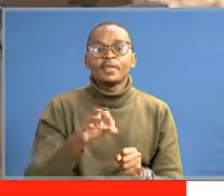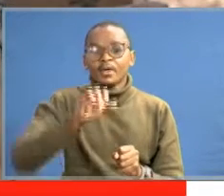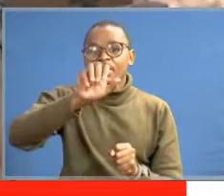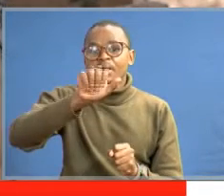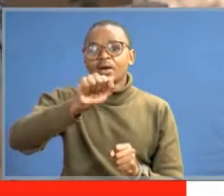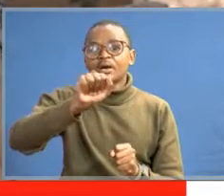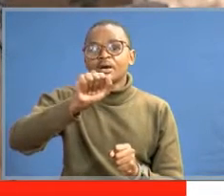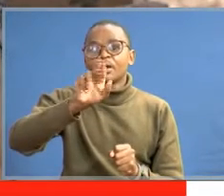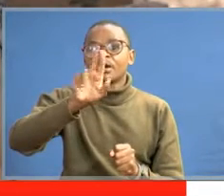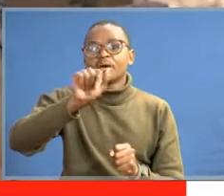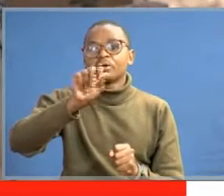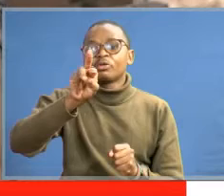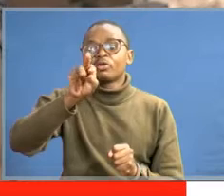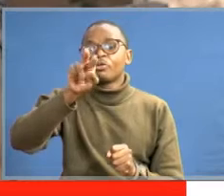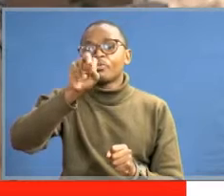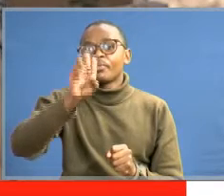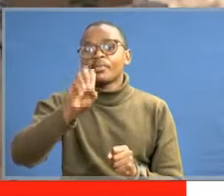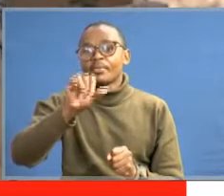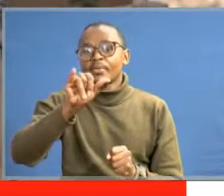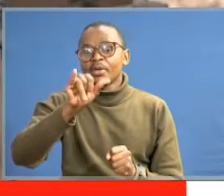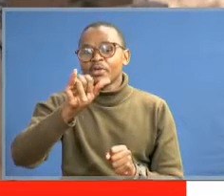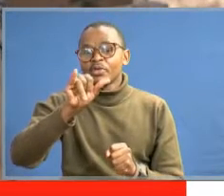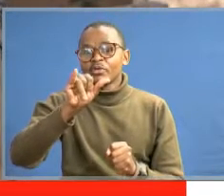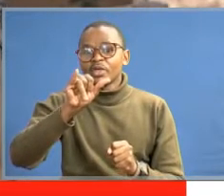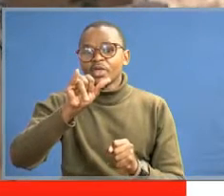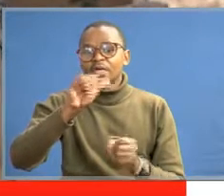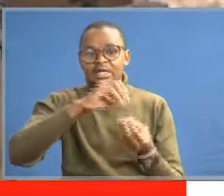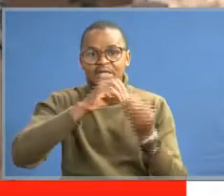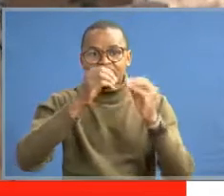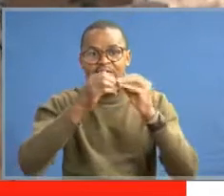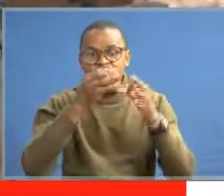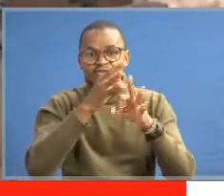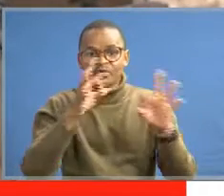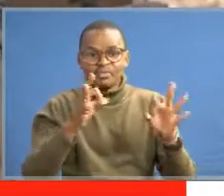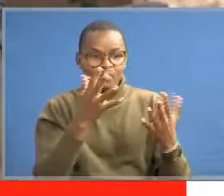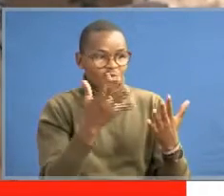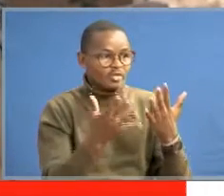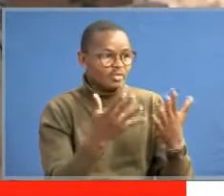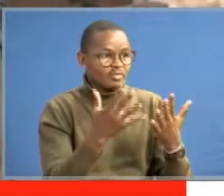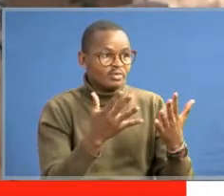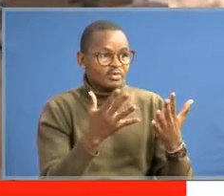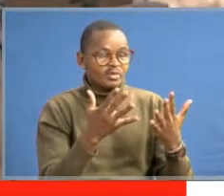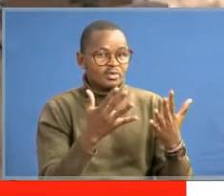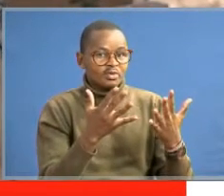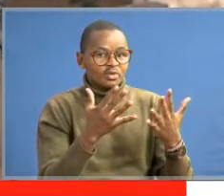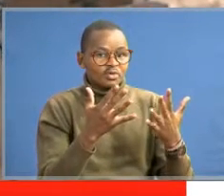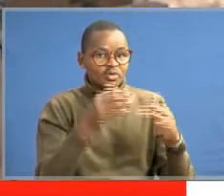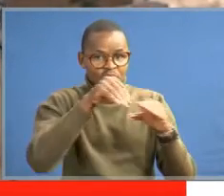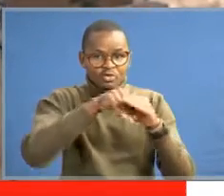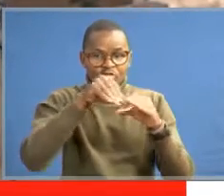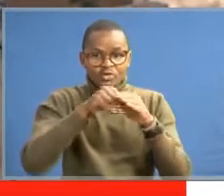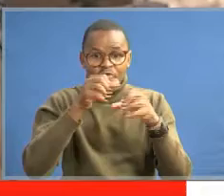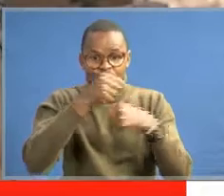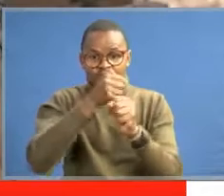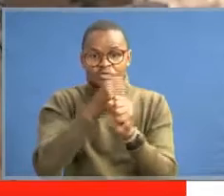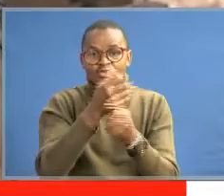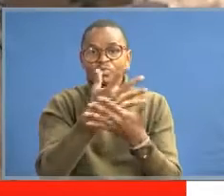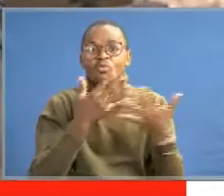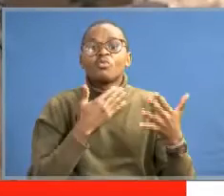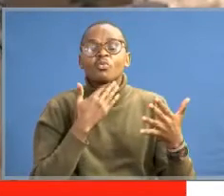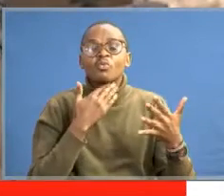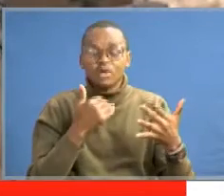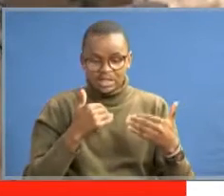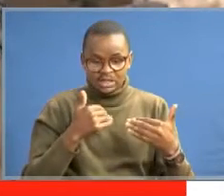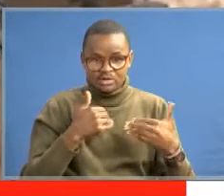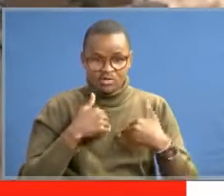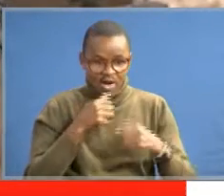autonomy to do what we want, whether or not it's within the creative freedom, whether or not it's within the financial spectrum of doing things. We just wanted to